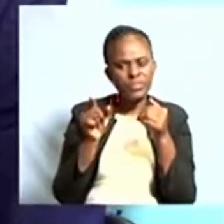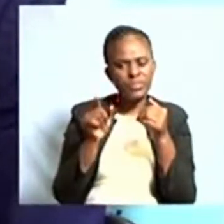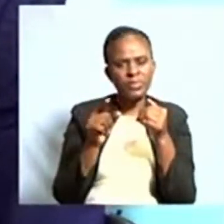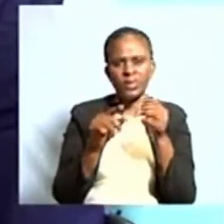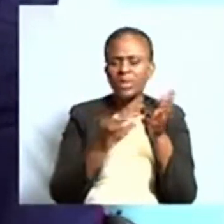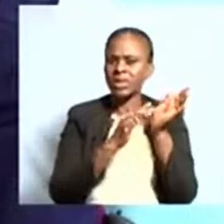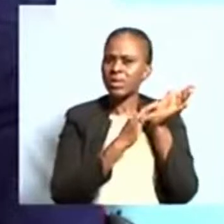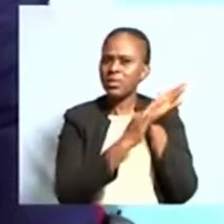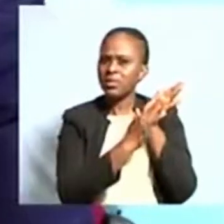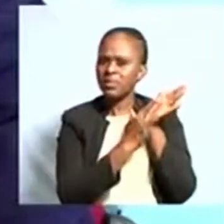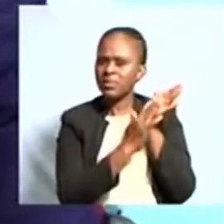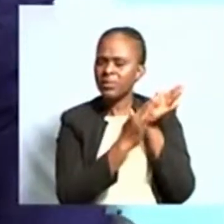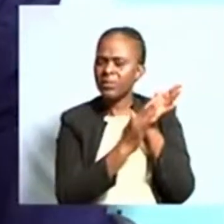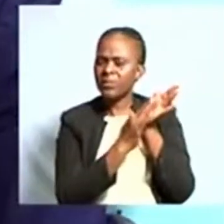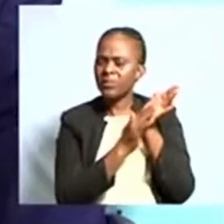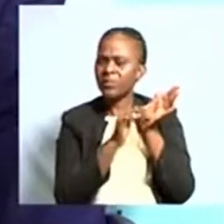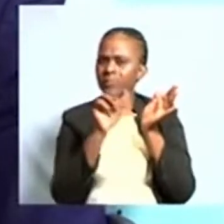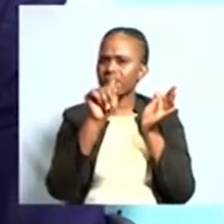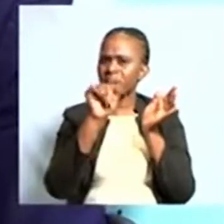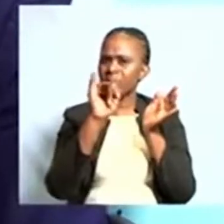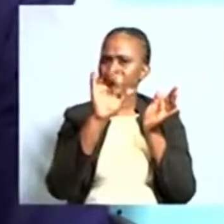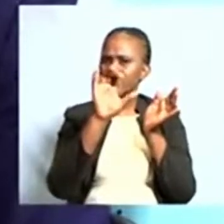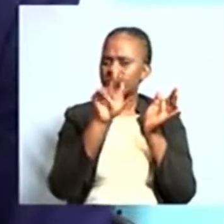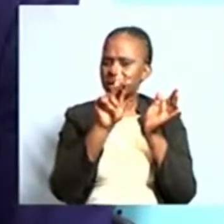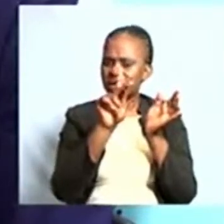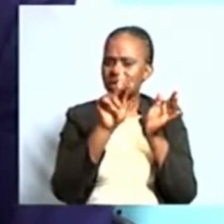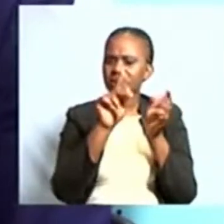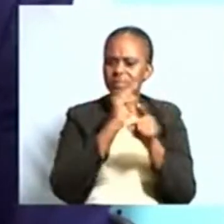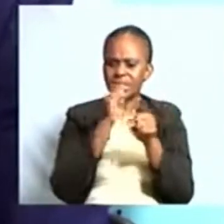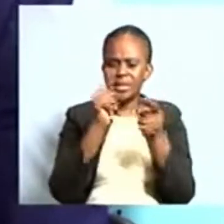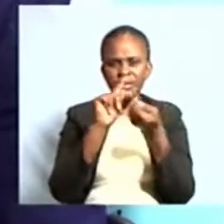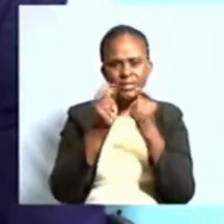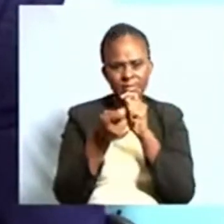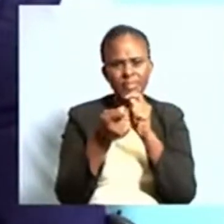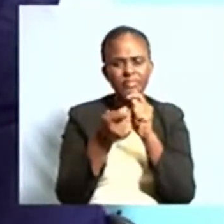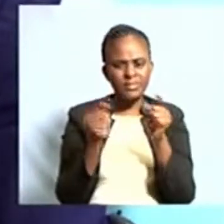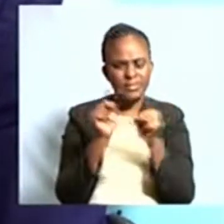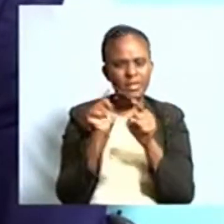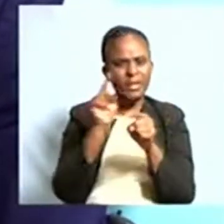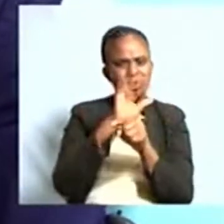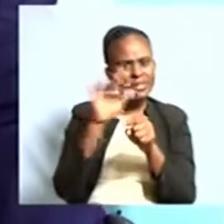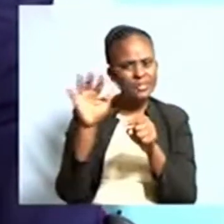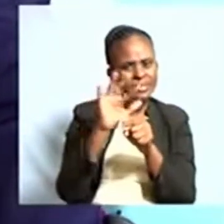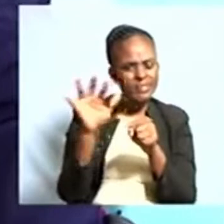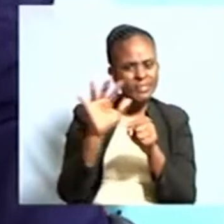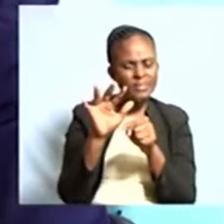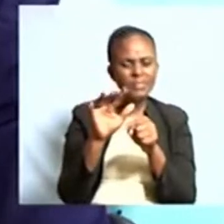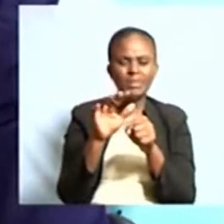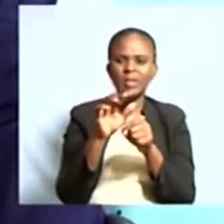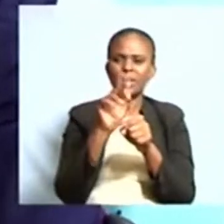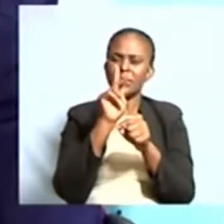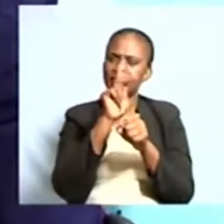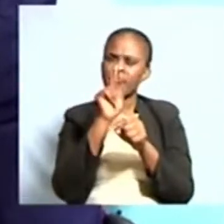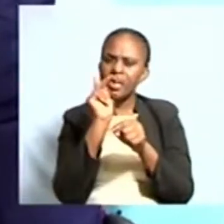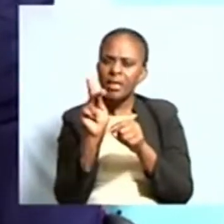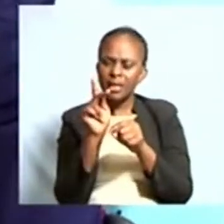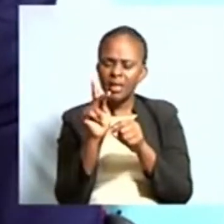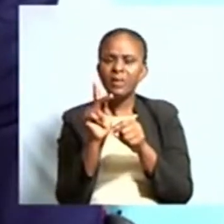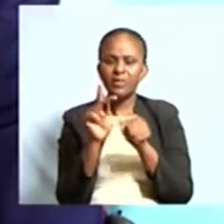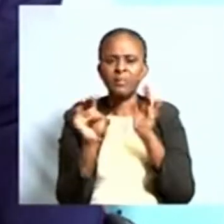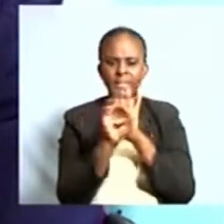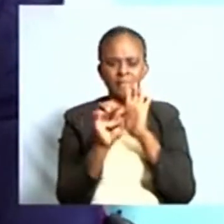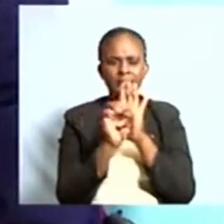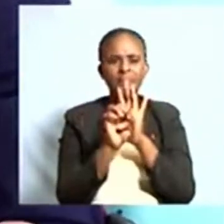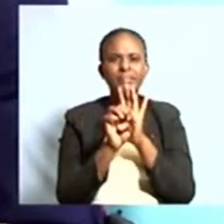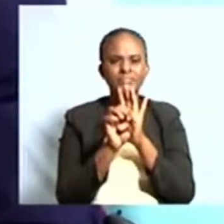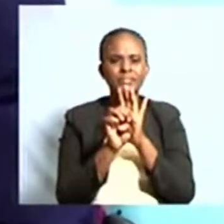which looks like a tick, and then it's just inverted in the other, and the spelling maybe it's double K in the middle and things like that,